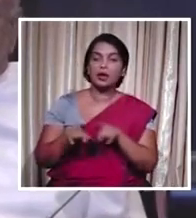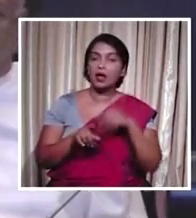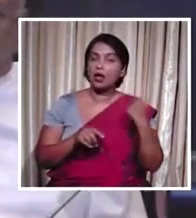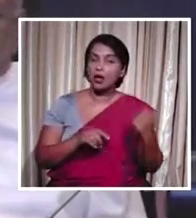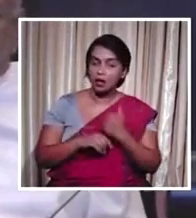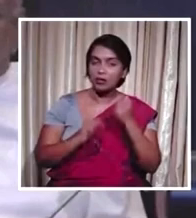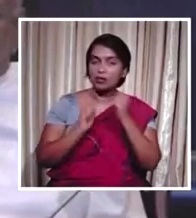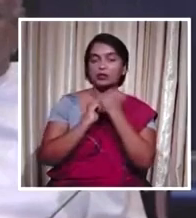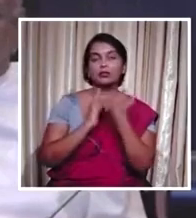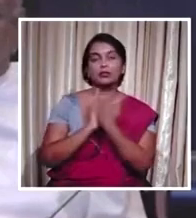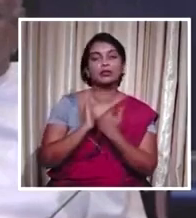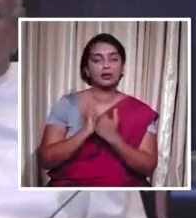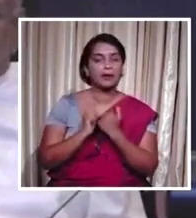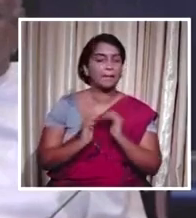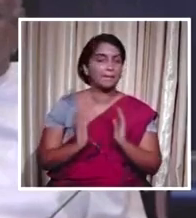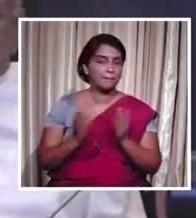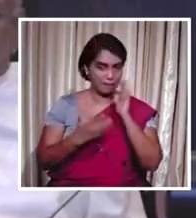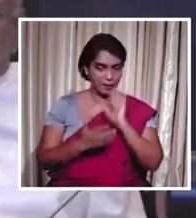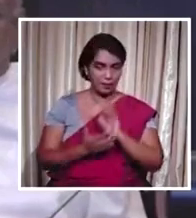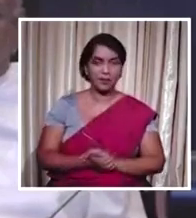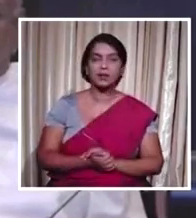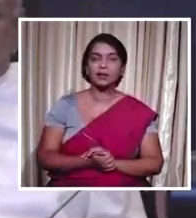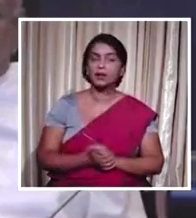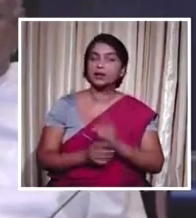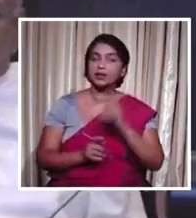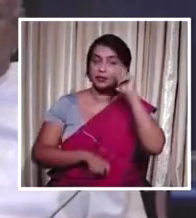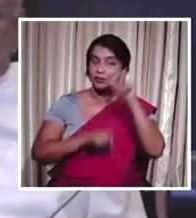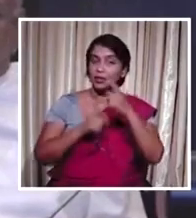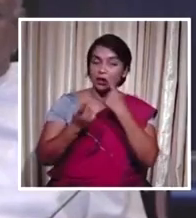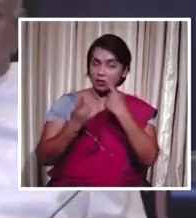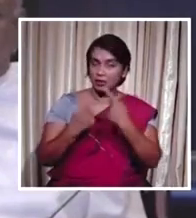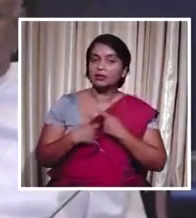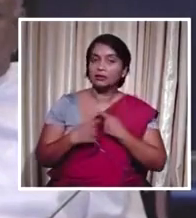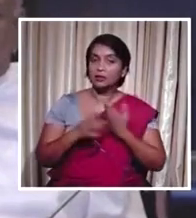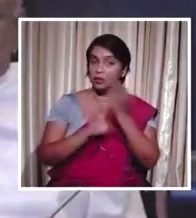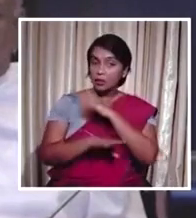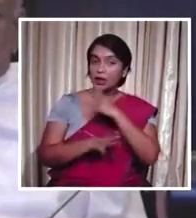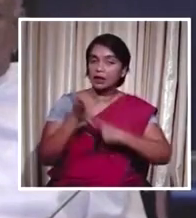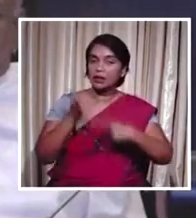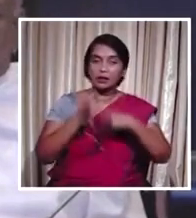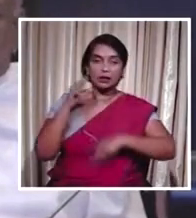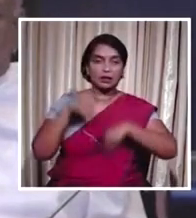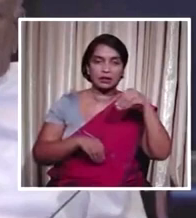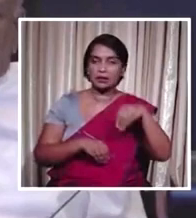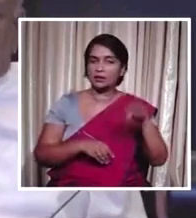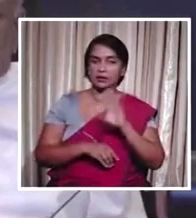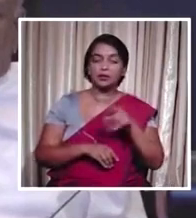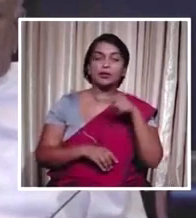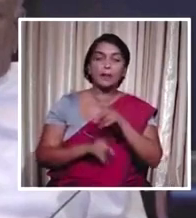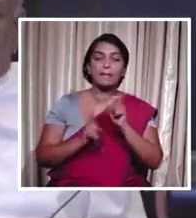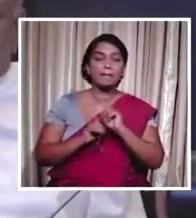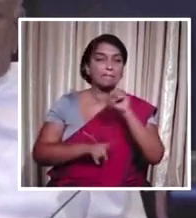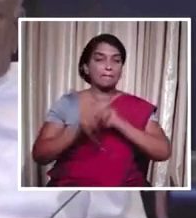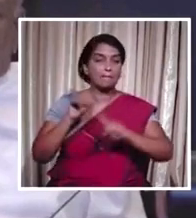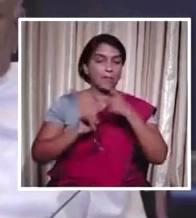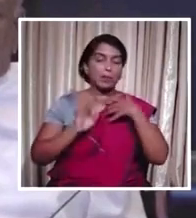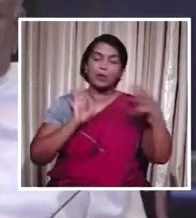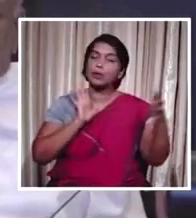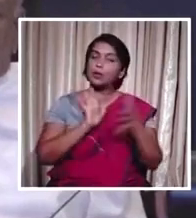people are asking of us is not old politics. The parliament must unite in the face of these issues.